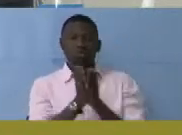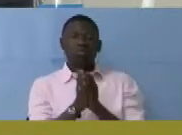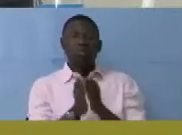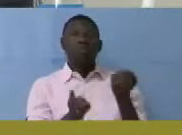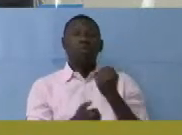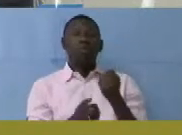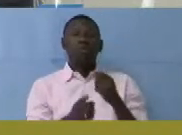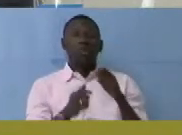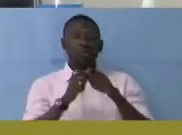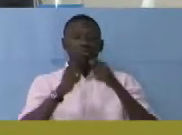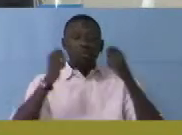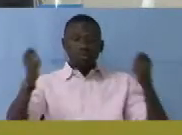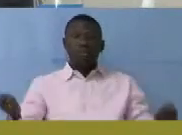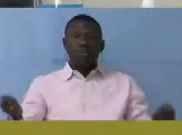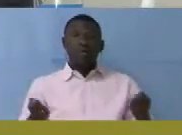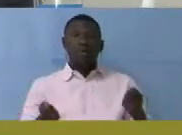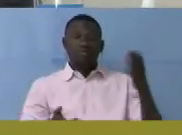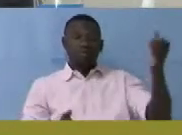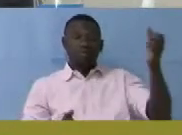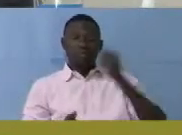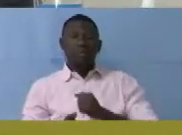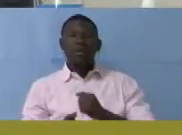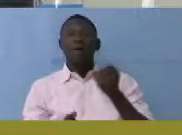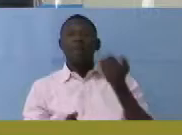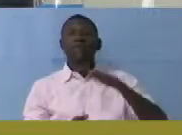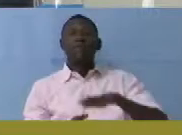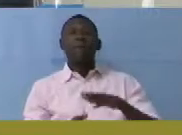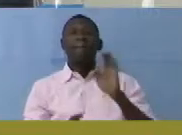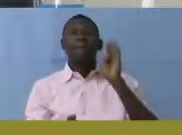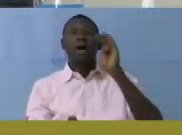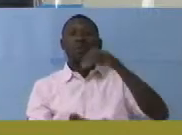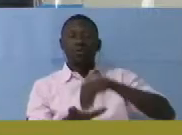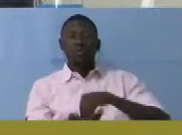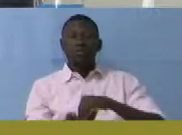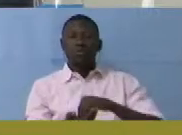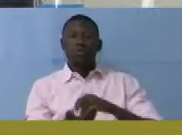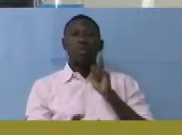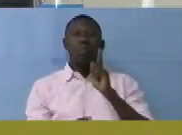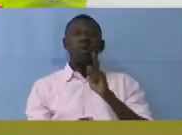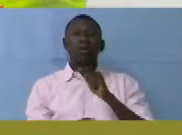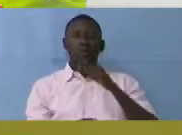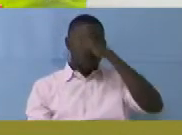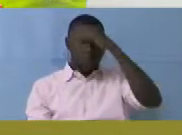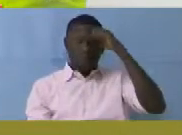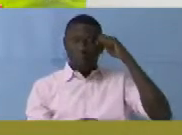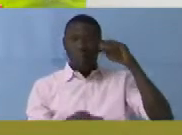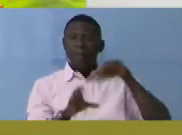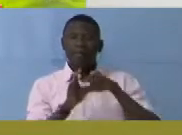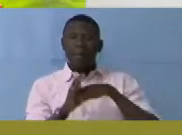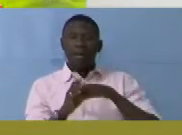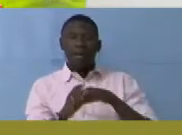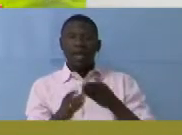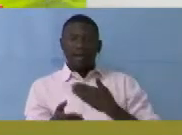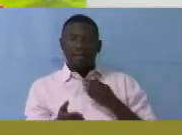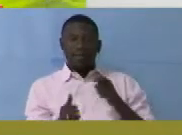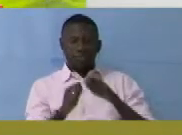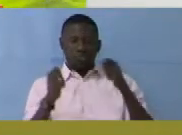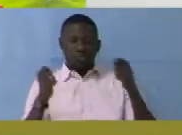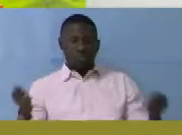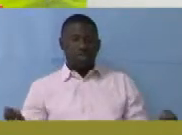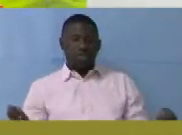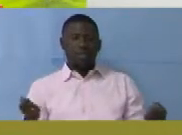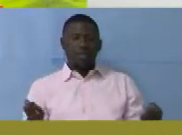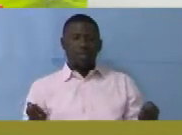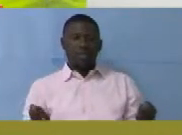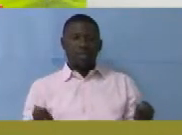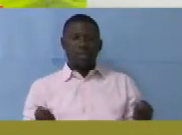kibar kaito bundi na mukabola Banjul. One of my staff. Naloku lalu kilimbije at this newspaper in kait kibar kaito babulu in